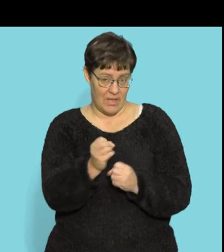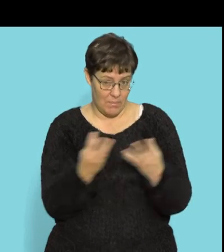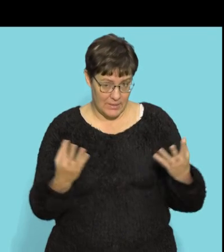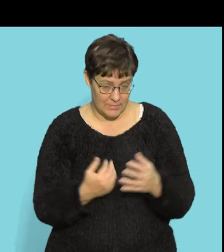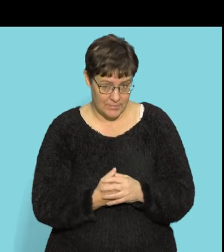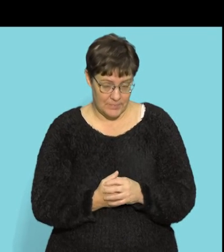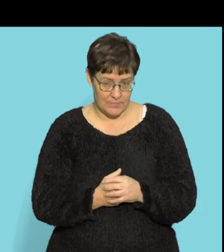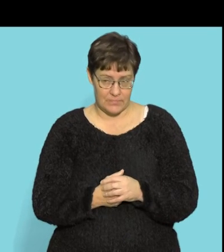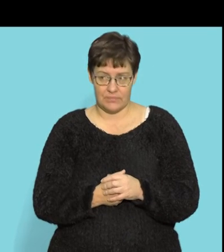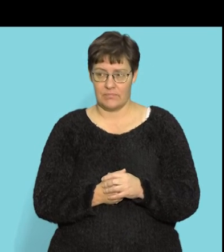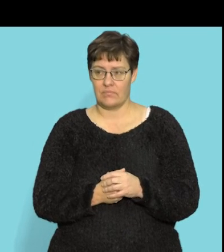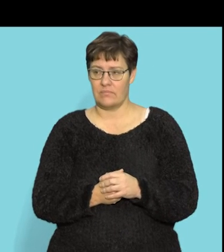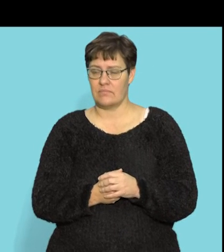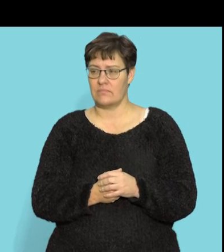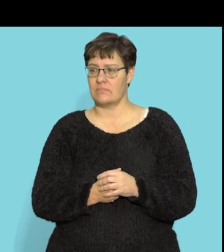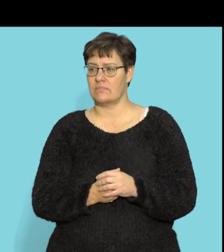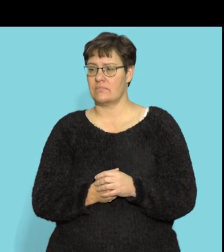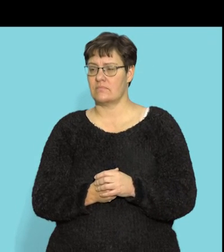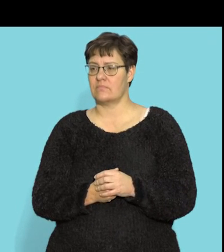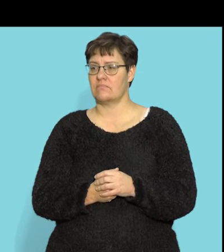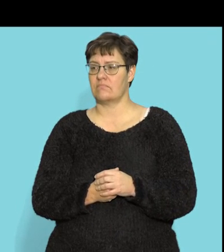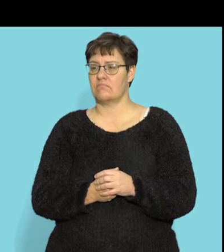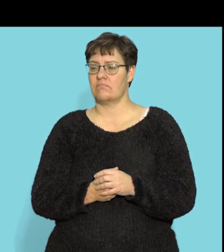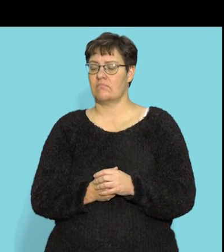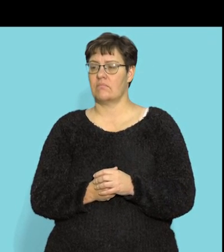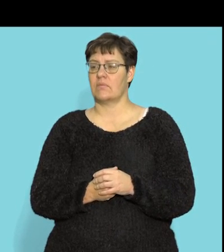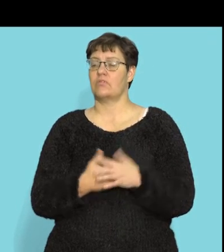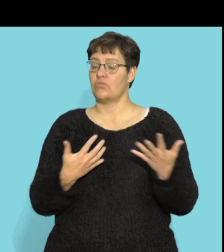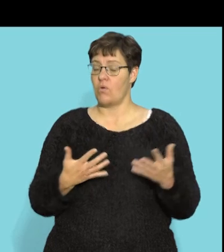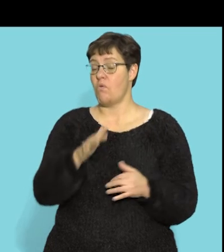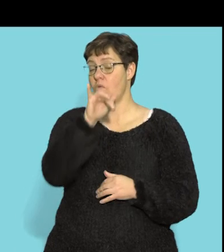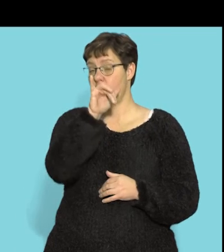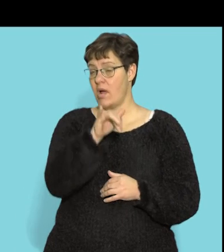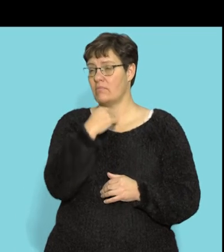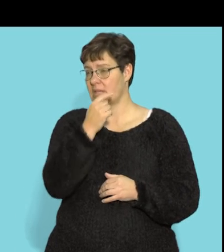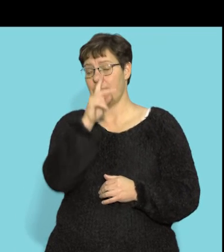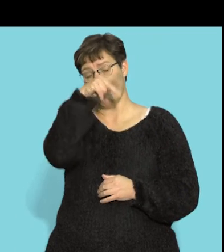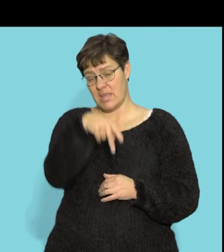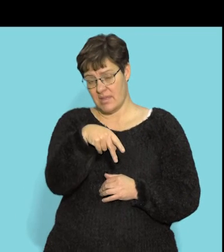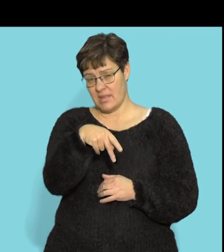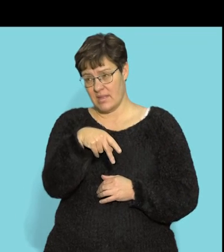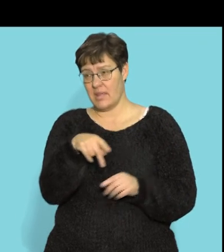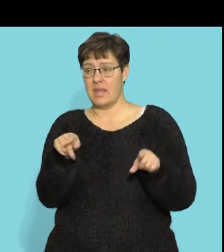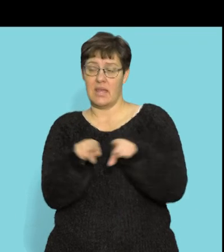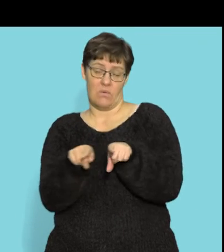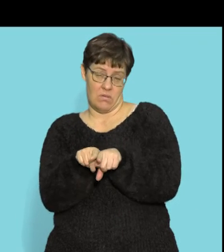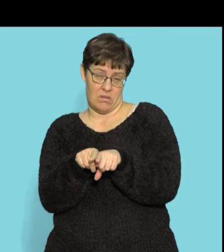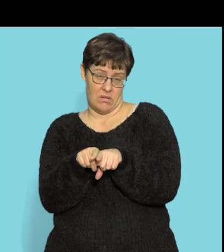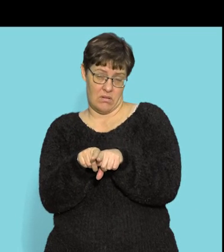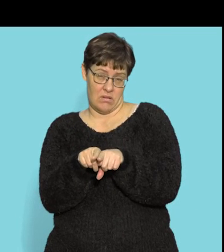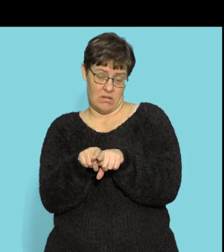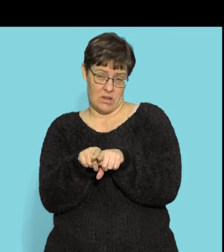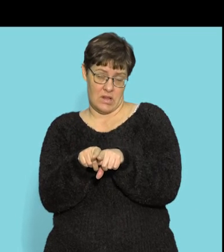if we are to find that current, so in terms of Y, we are saying P, if we say P is equals